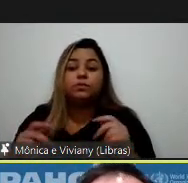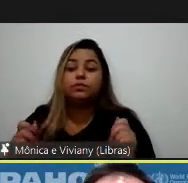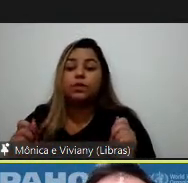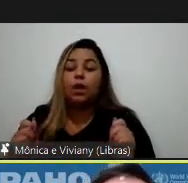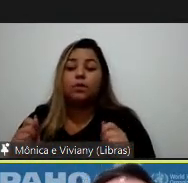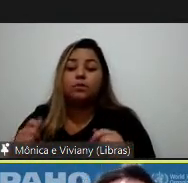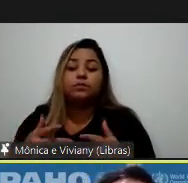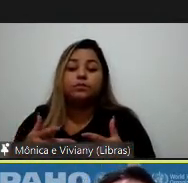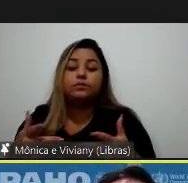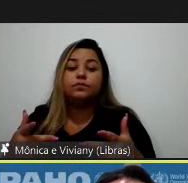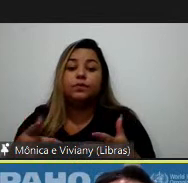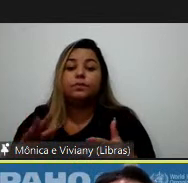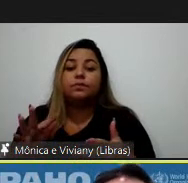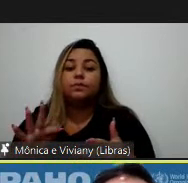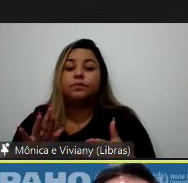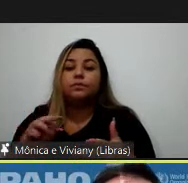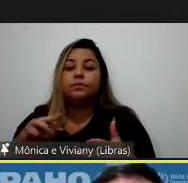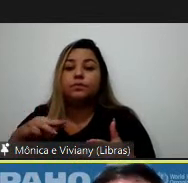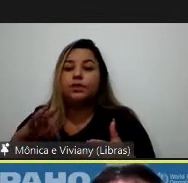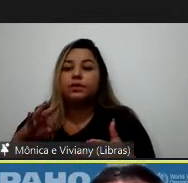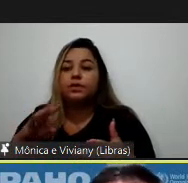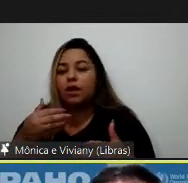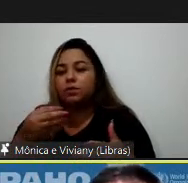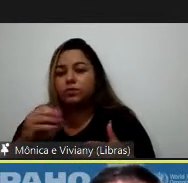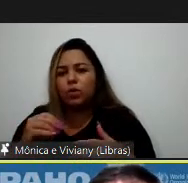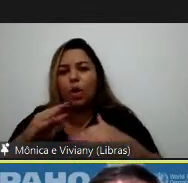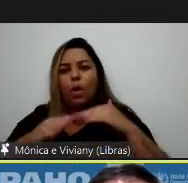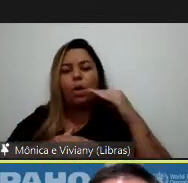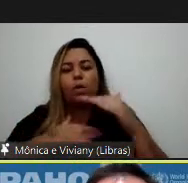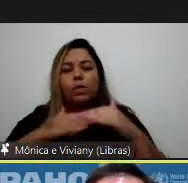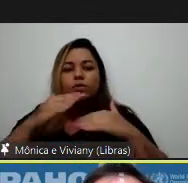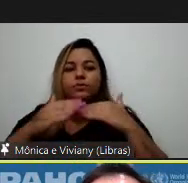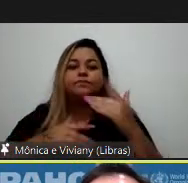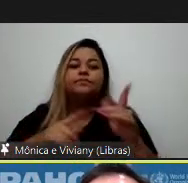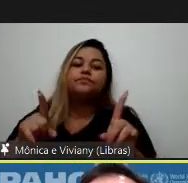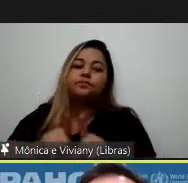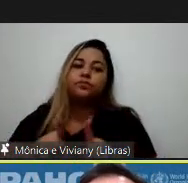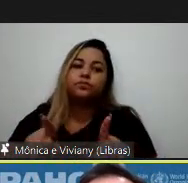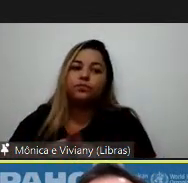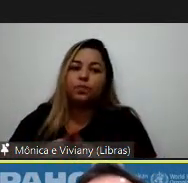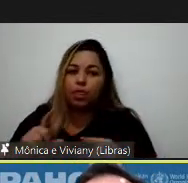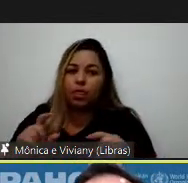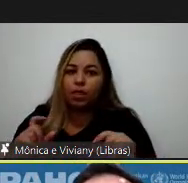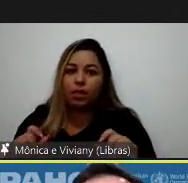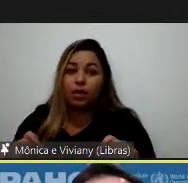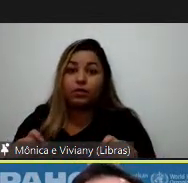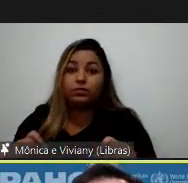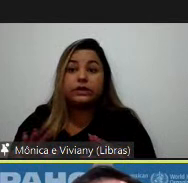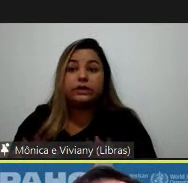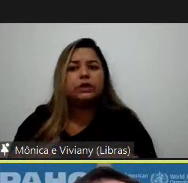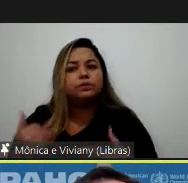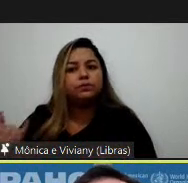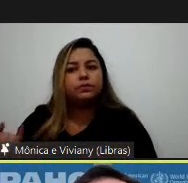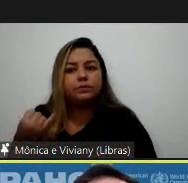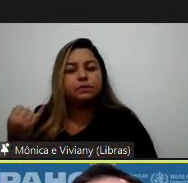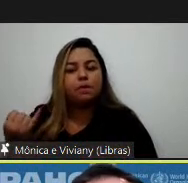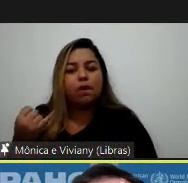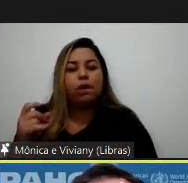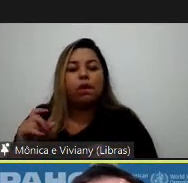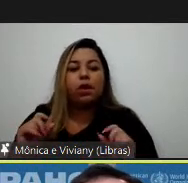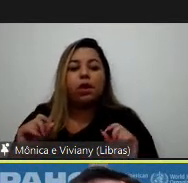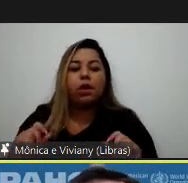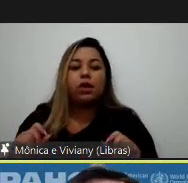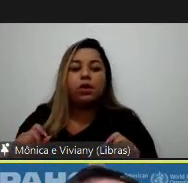services. Because of this fragmentation, it makes it possible to develop barriers, access barriers. That is why